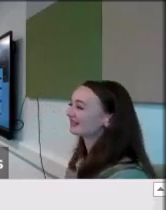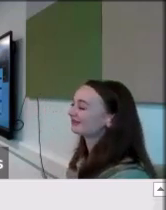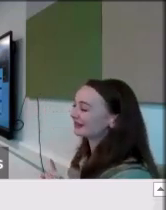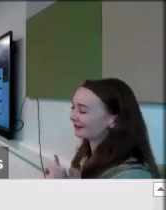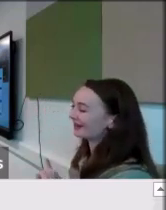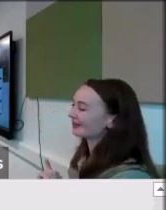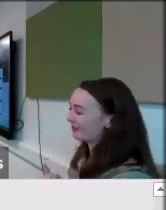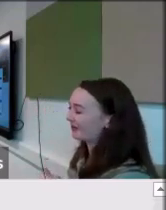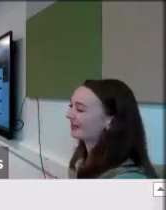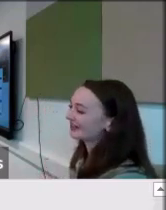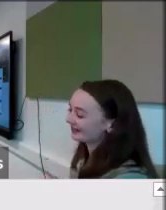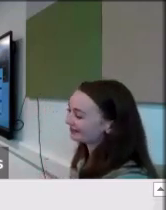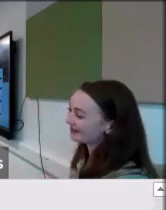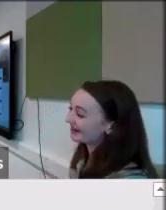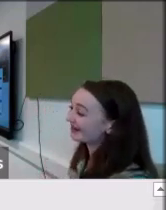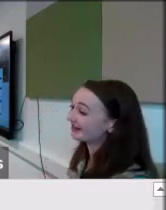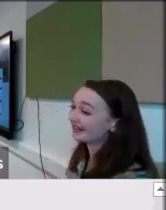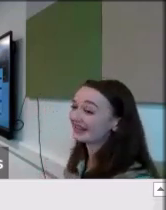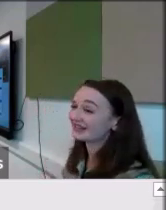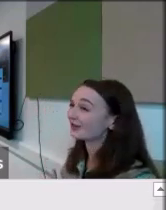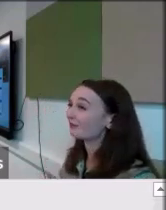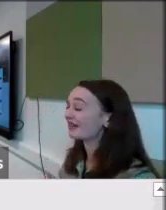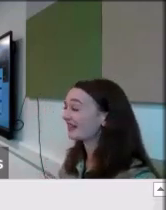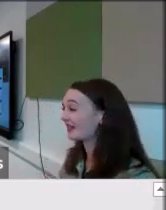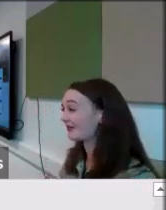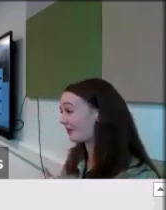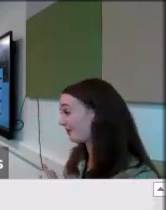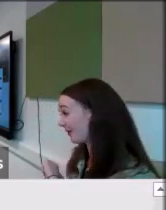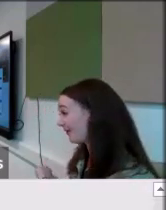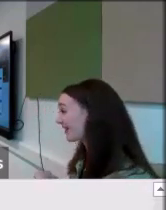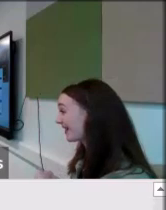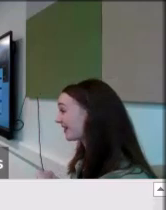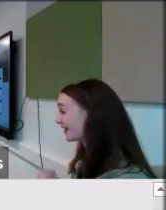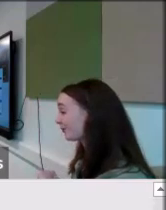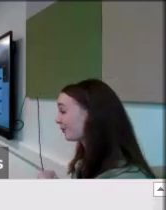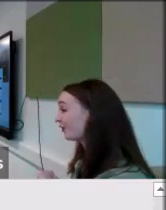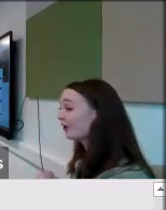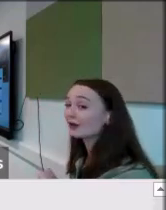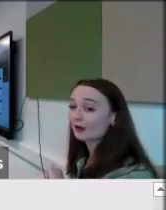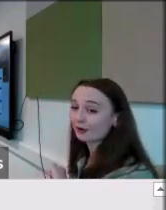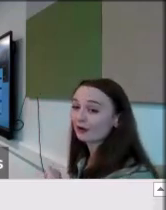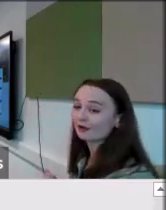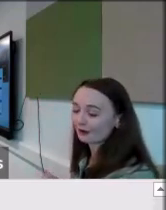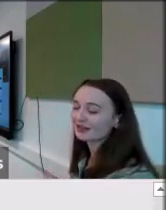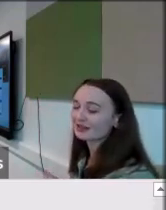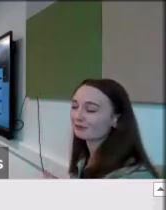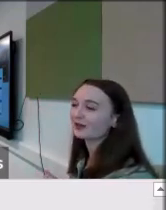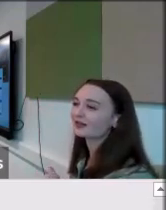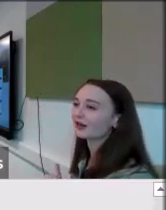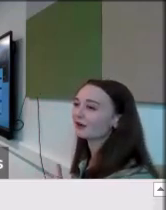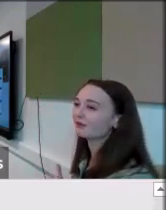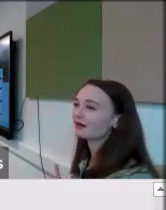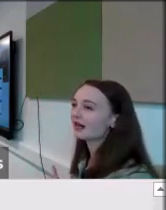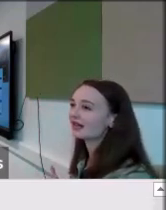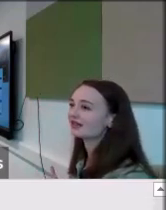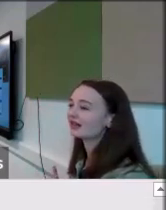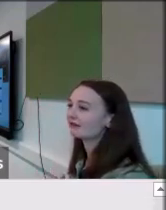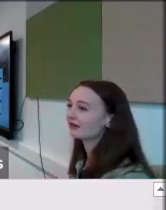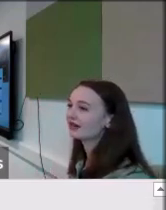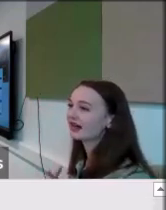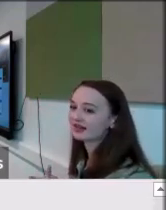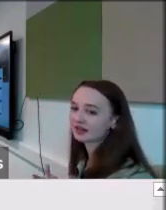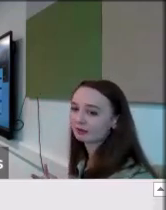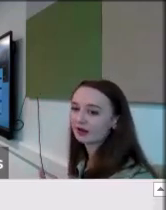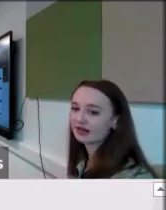Yeah, it's a really topical issue at the minute, and it's not made easy for people to access that support. The question was